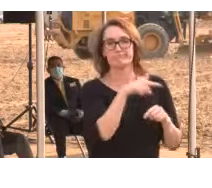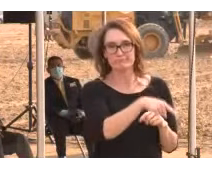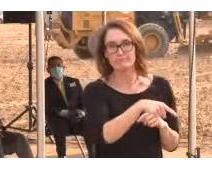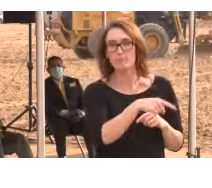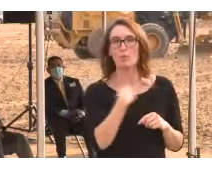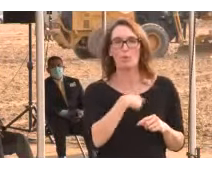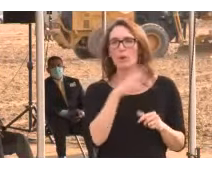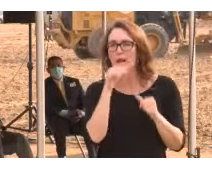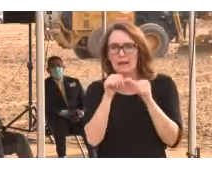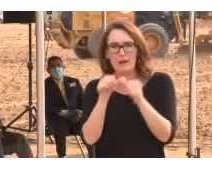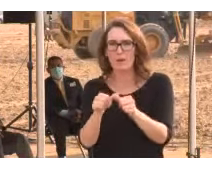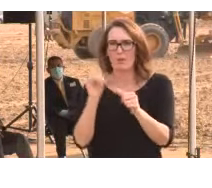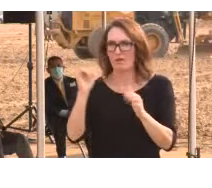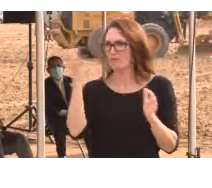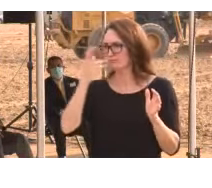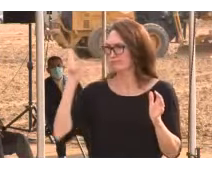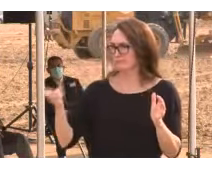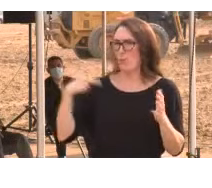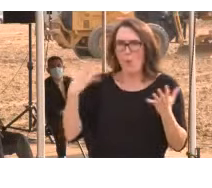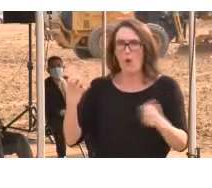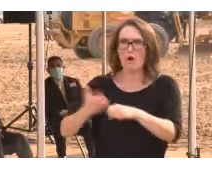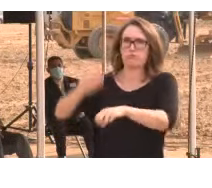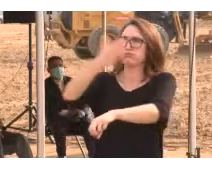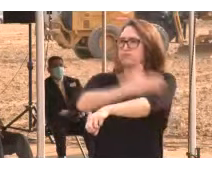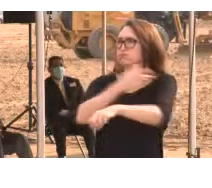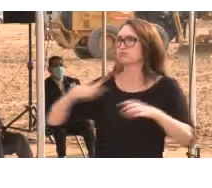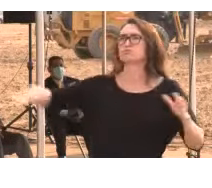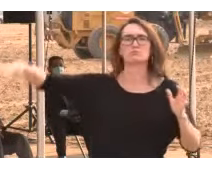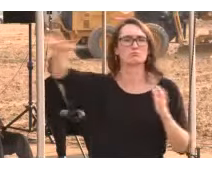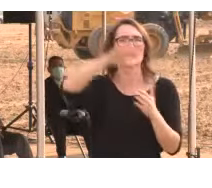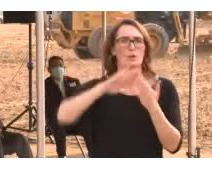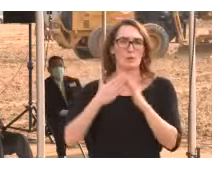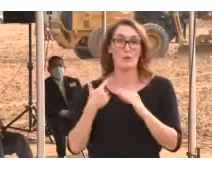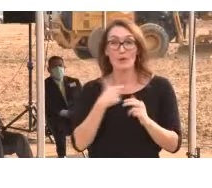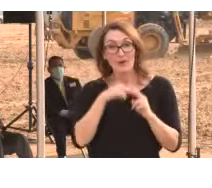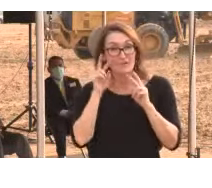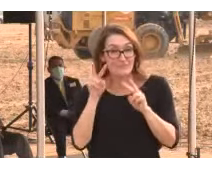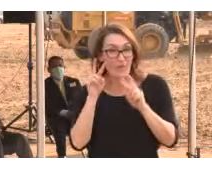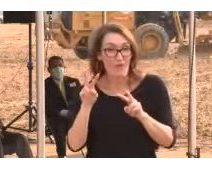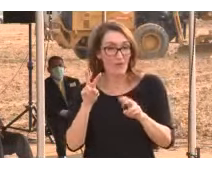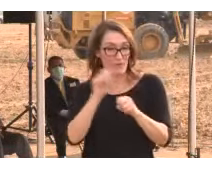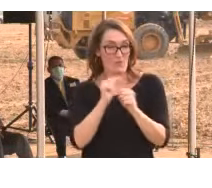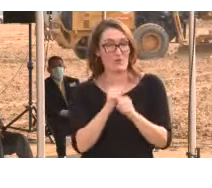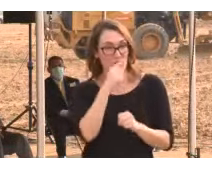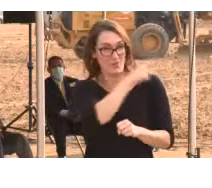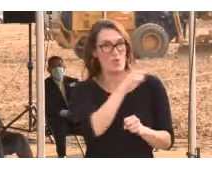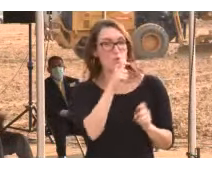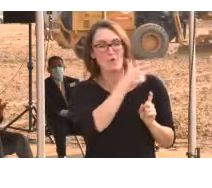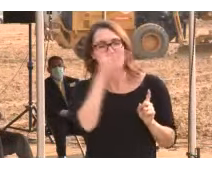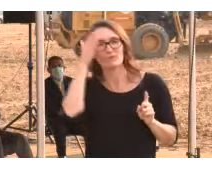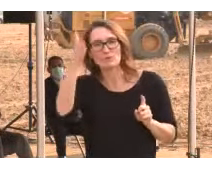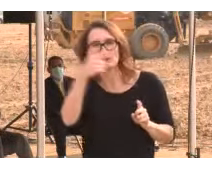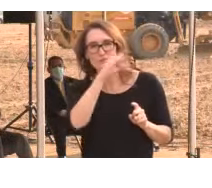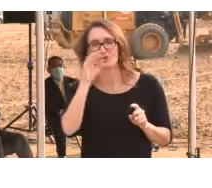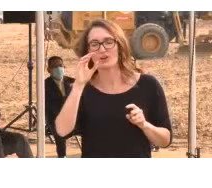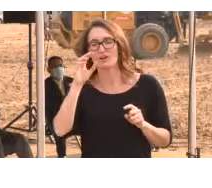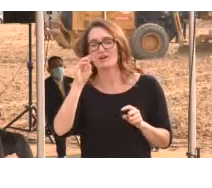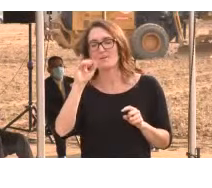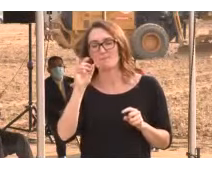to continue this legacy of building a better community together. We look forward to working with you, Mayor-elect Dyer.